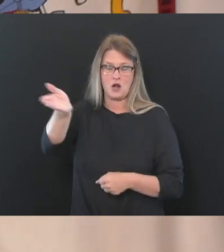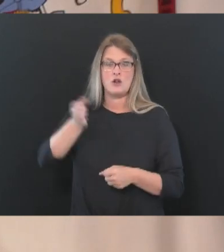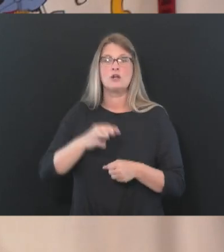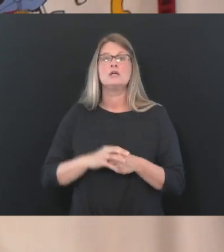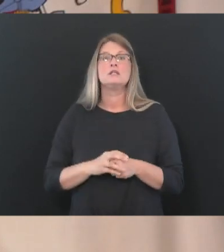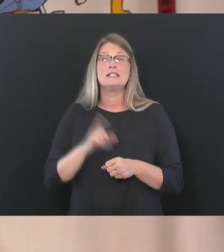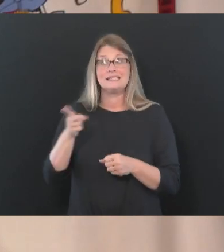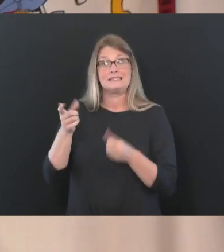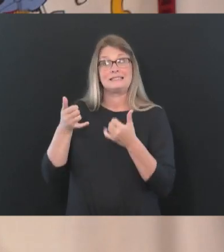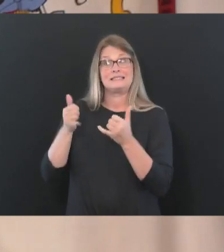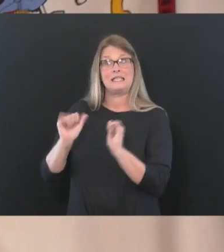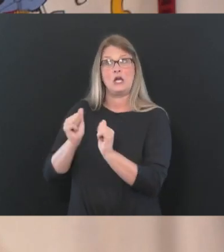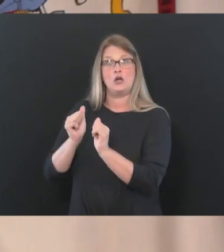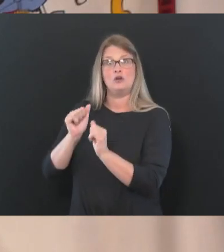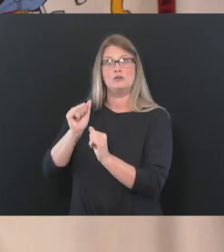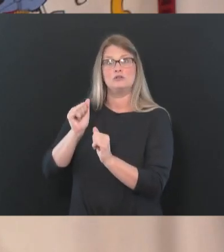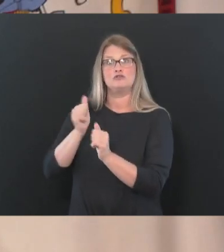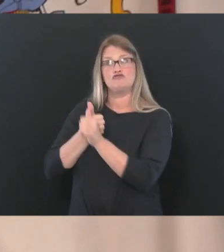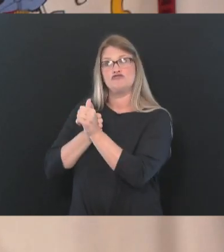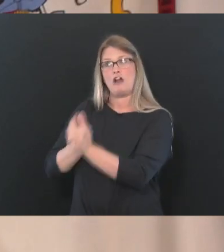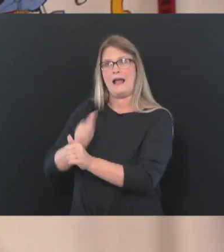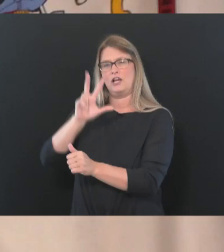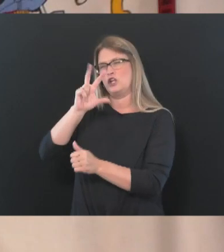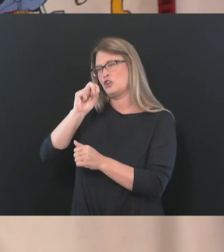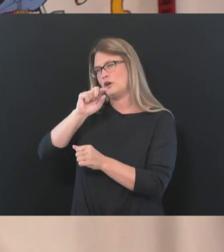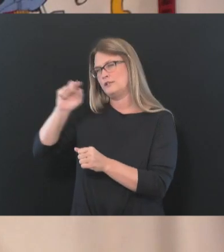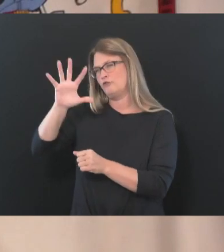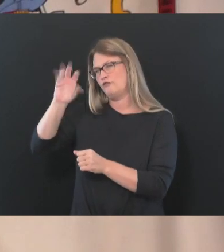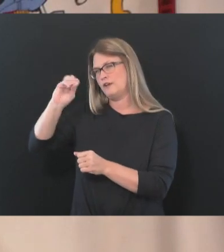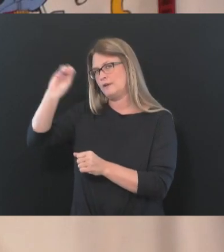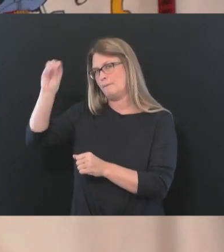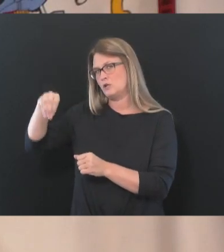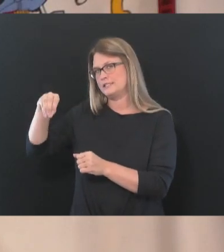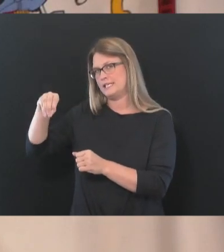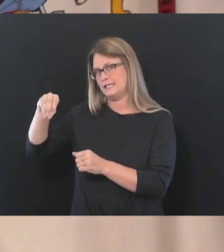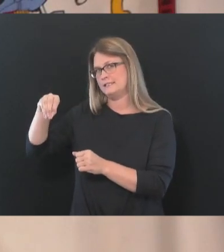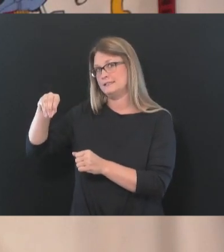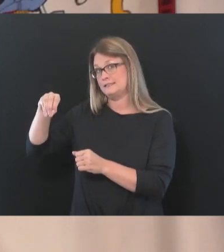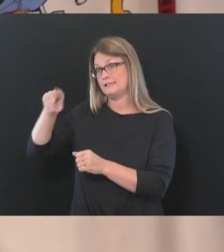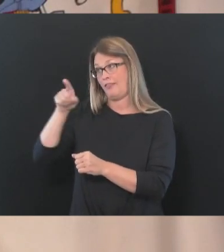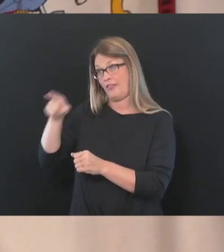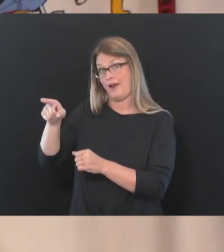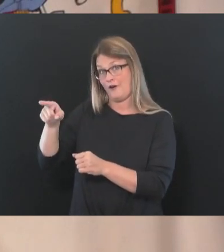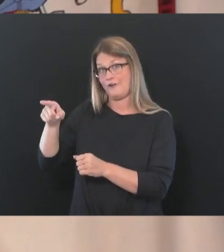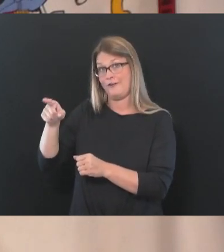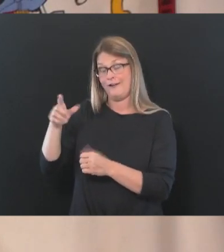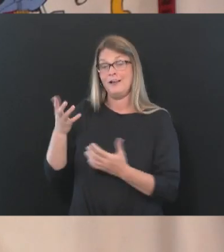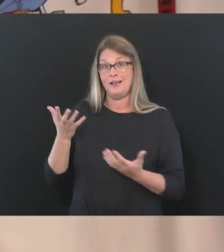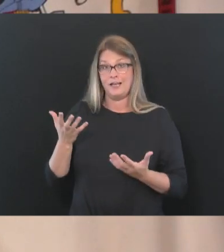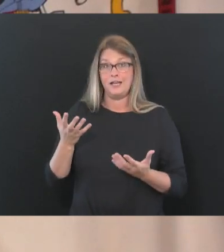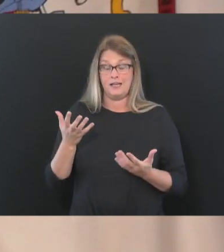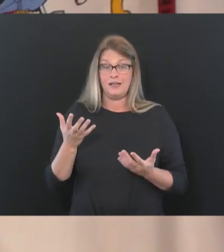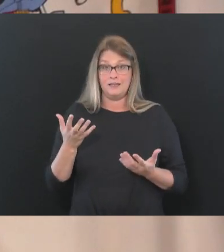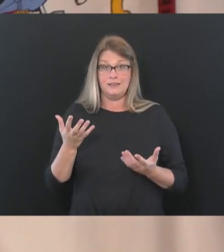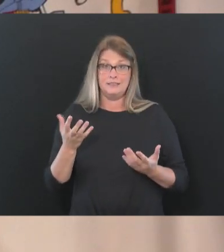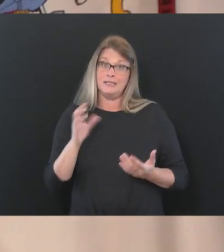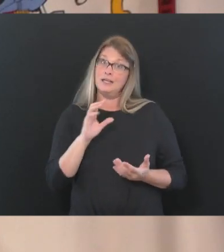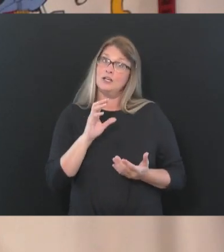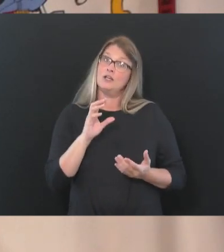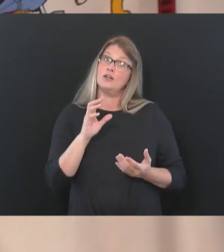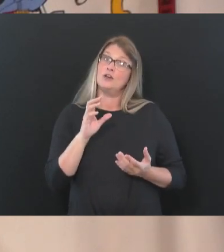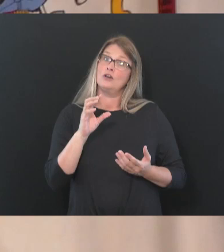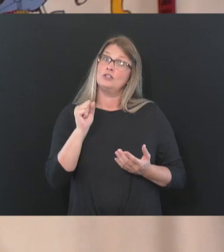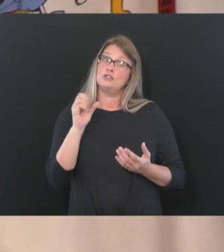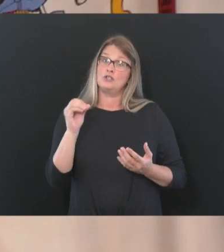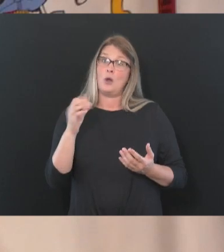they're still tracking at 30 to 50% of tests taken to positives. And so the net